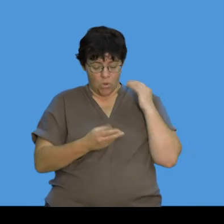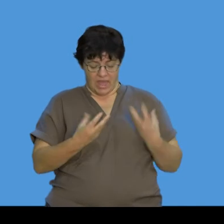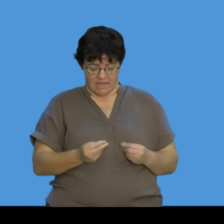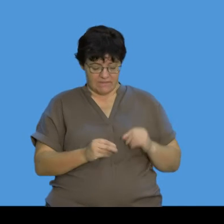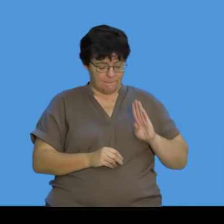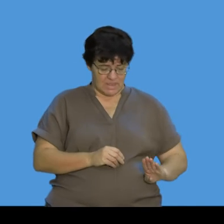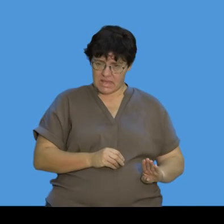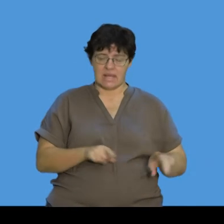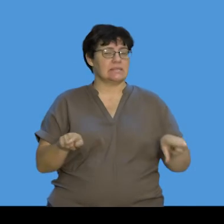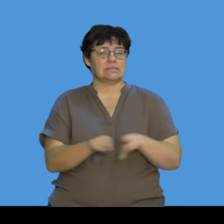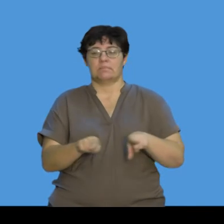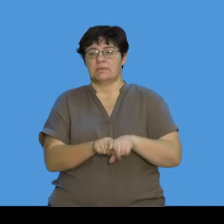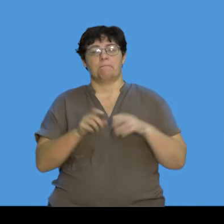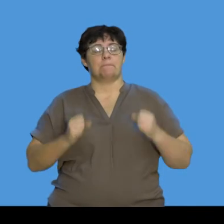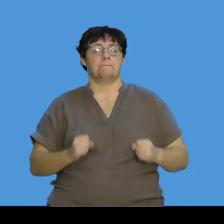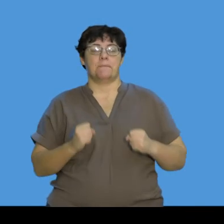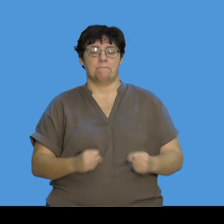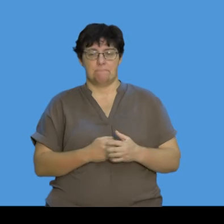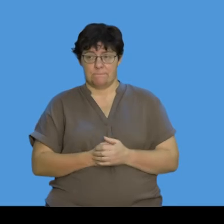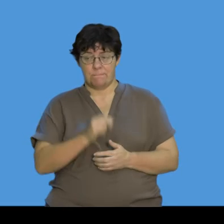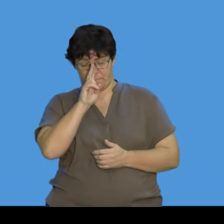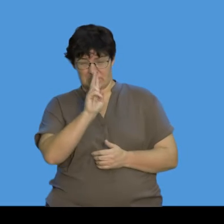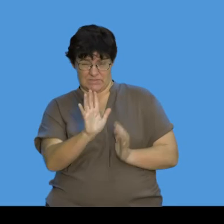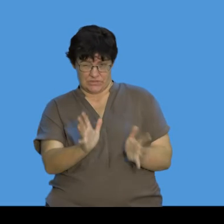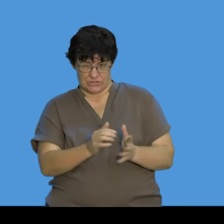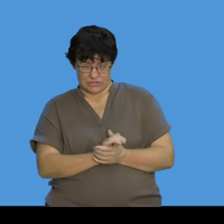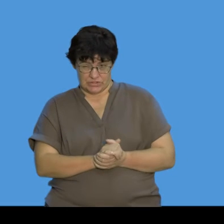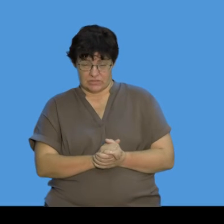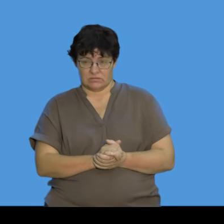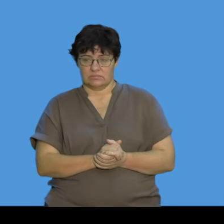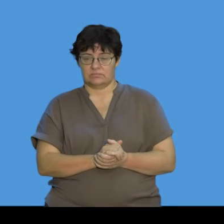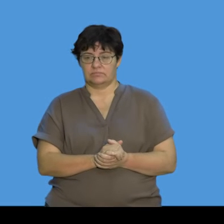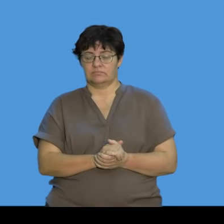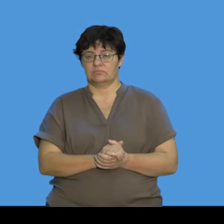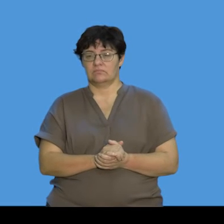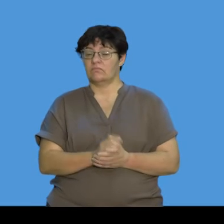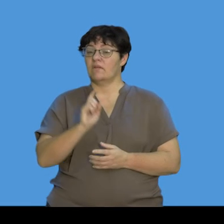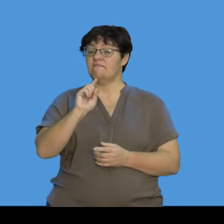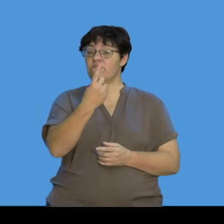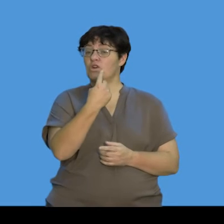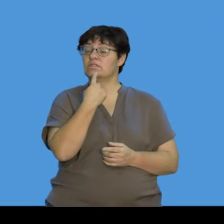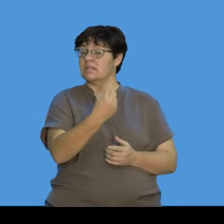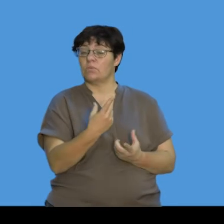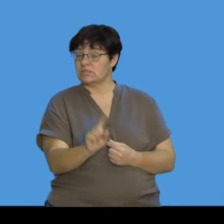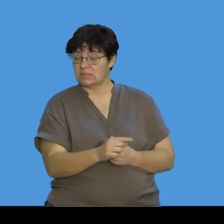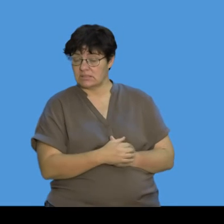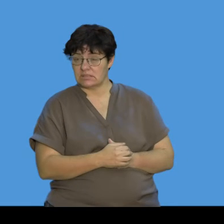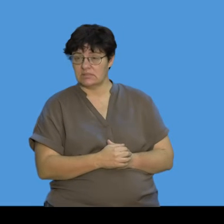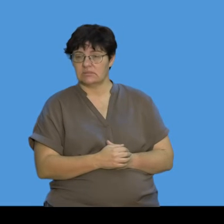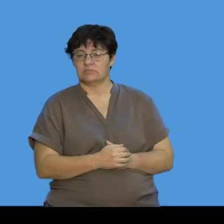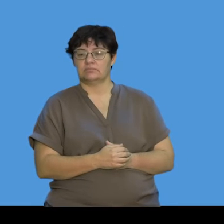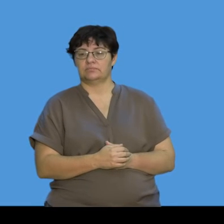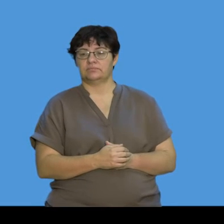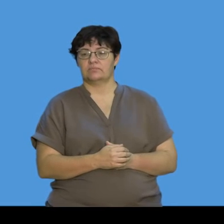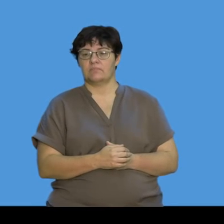B being common there. Already you can see that. So the very first thing that I'm going to do,